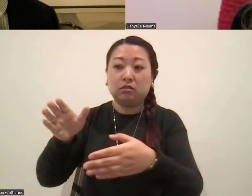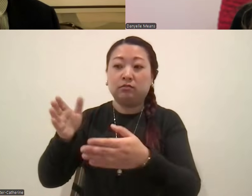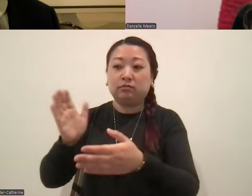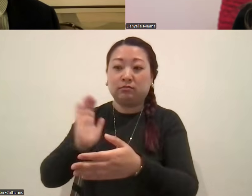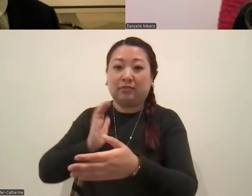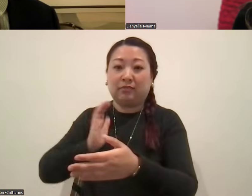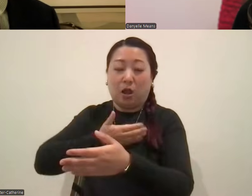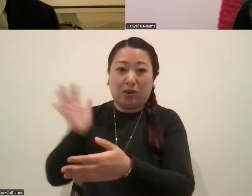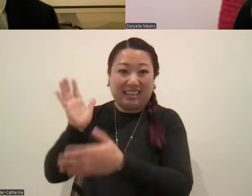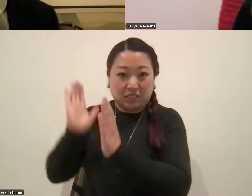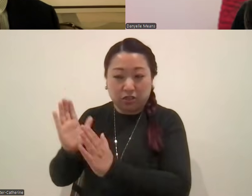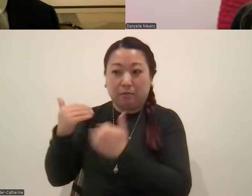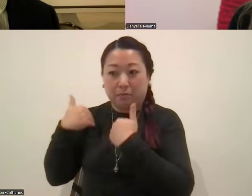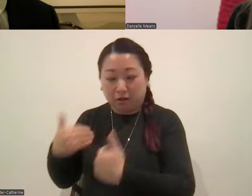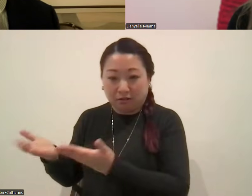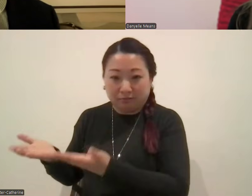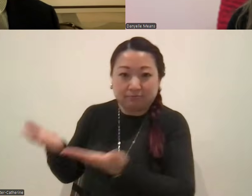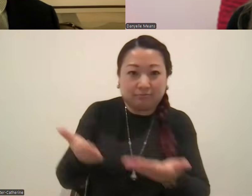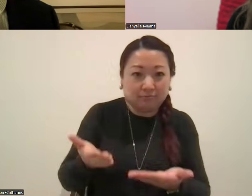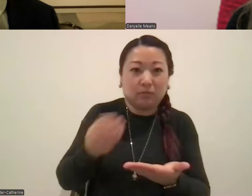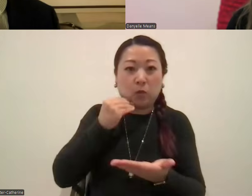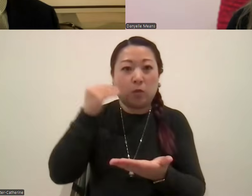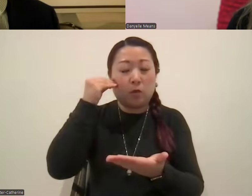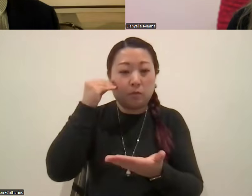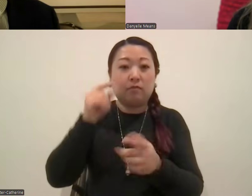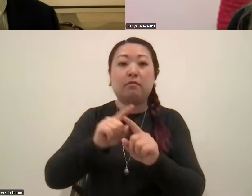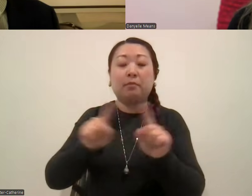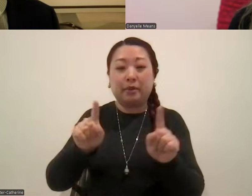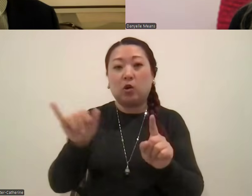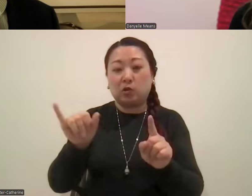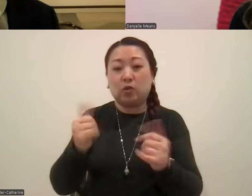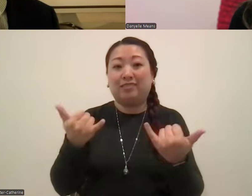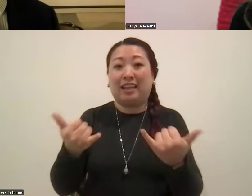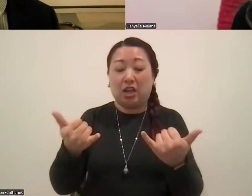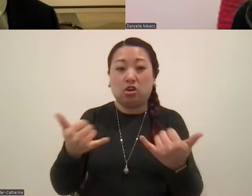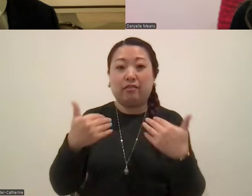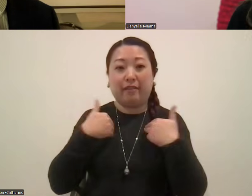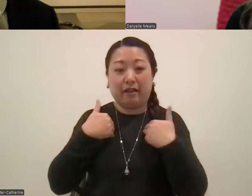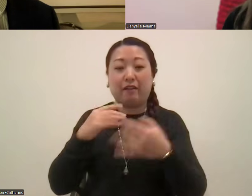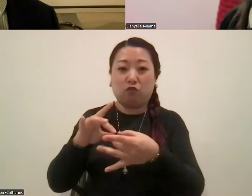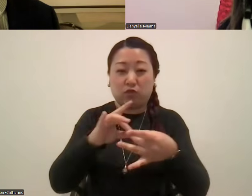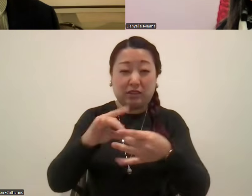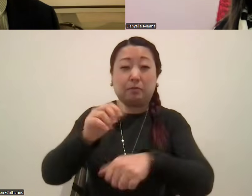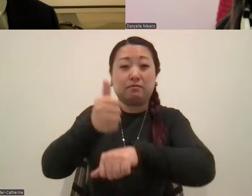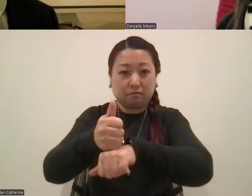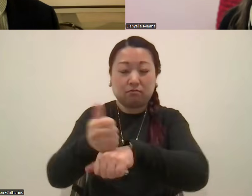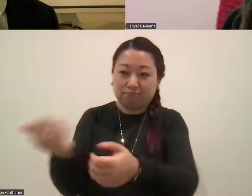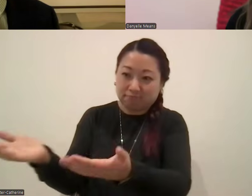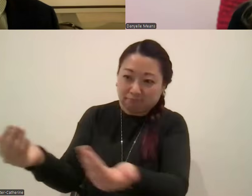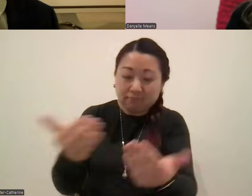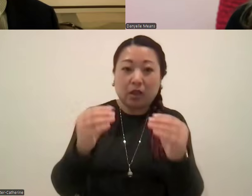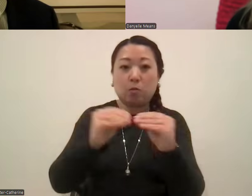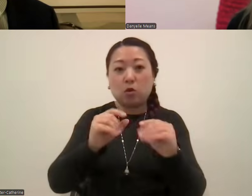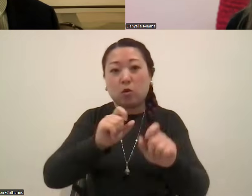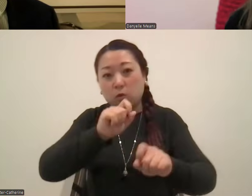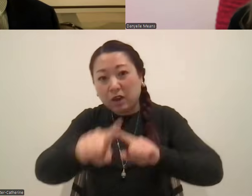It's about, now that you have this relationship established, ask more questions about